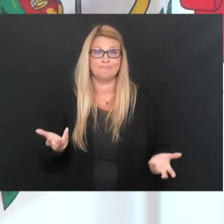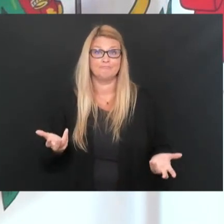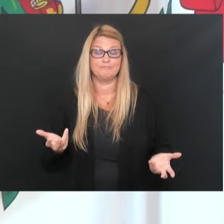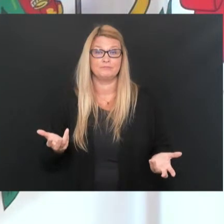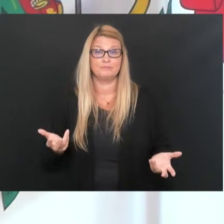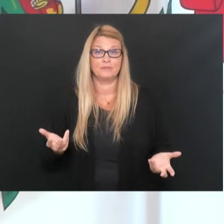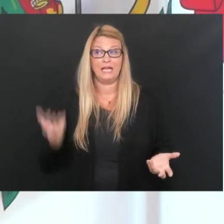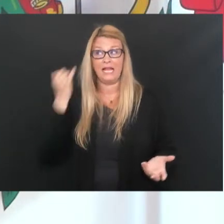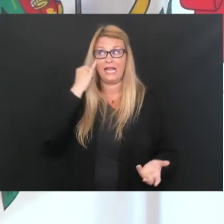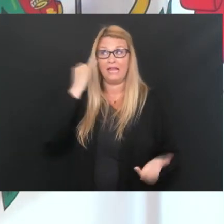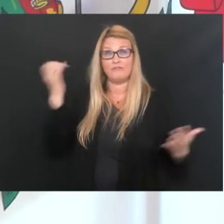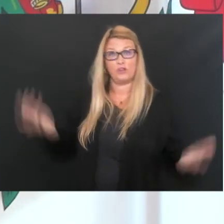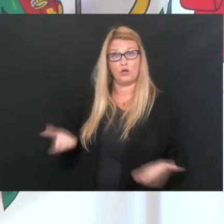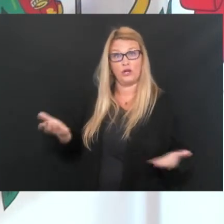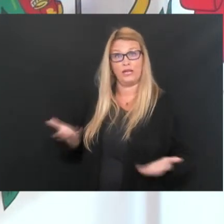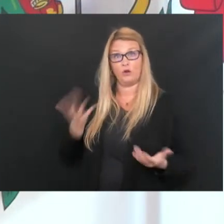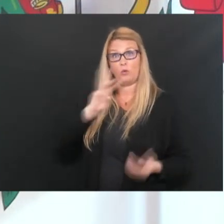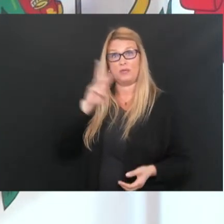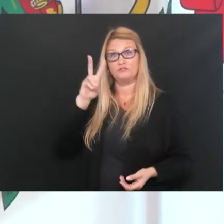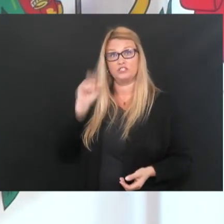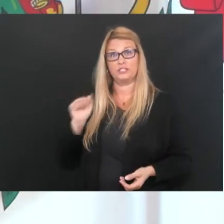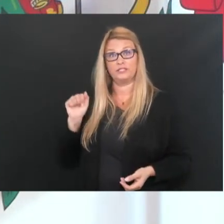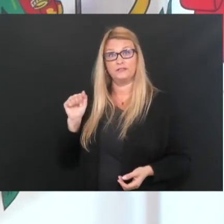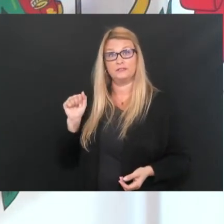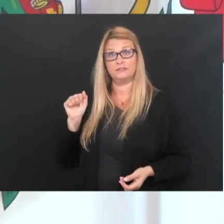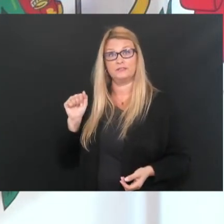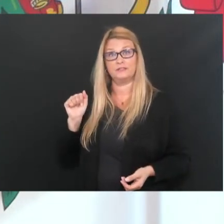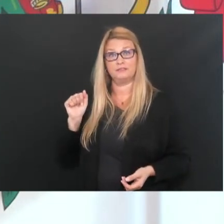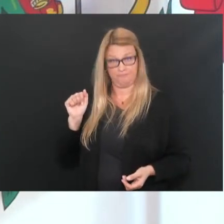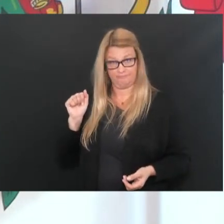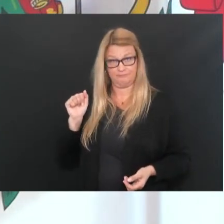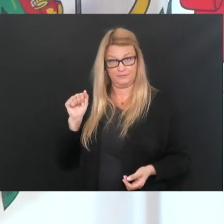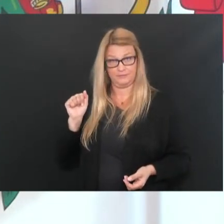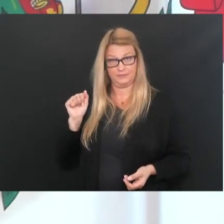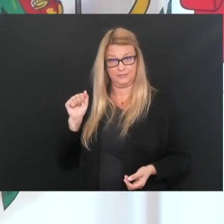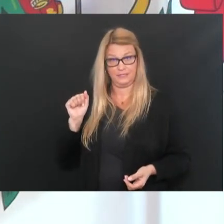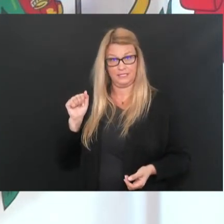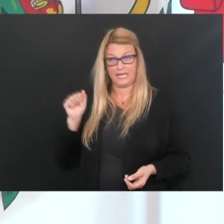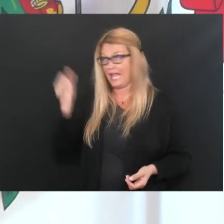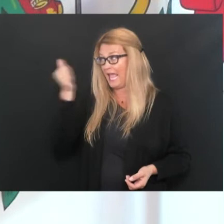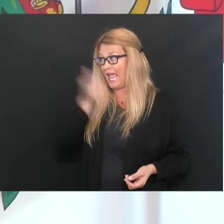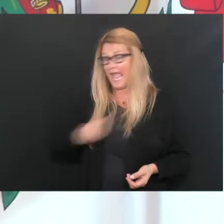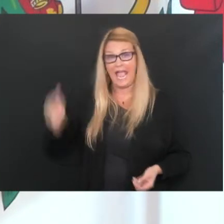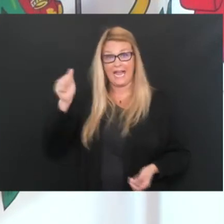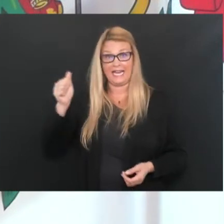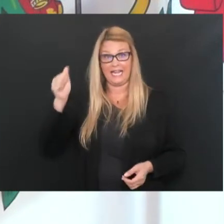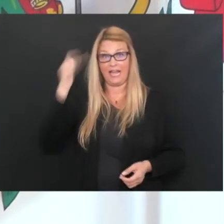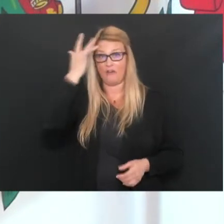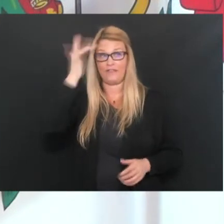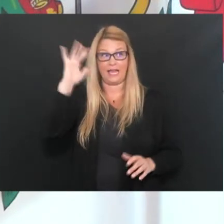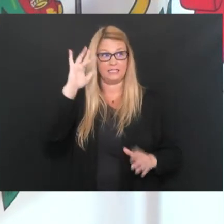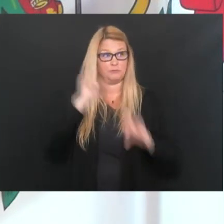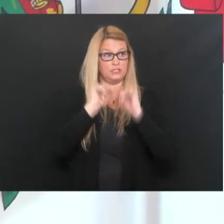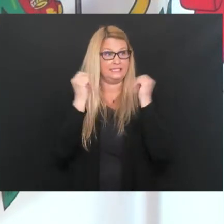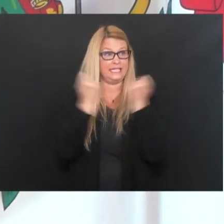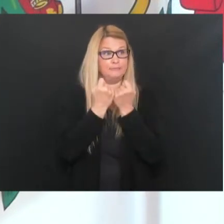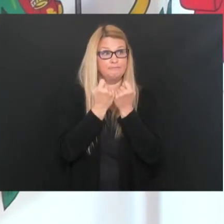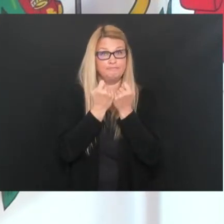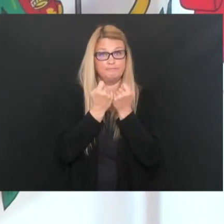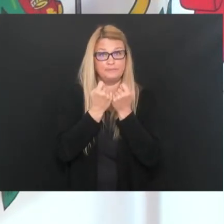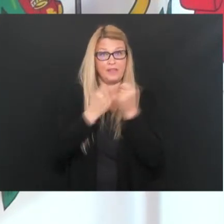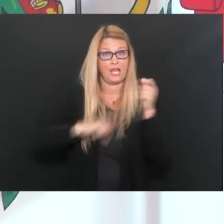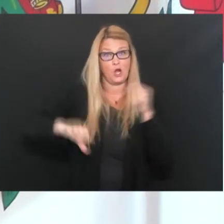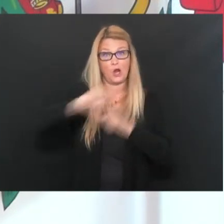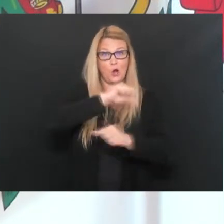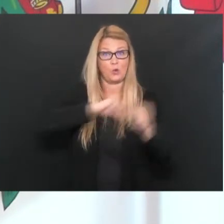If they're here in West Virginia and everything, I don't think any of the experts, that were around